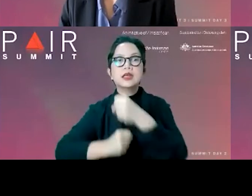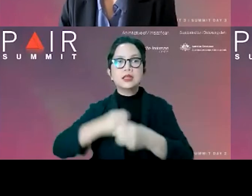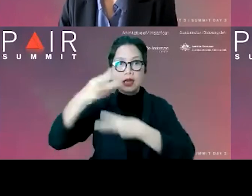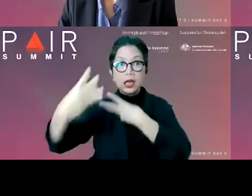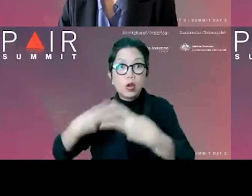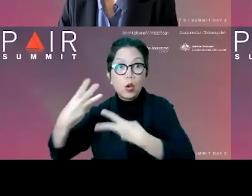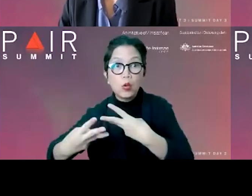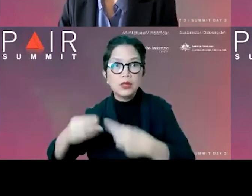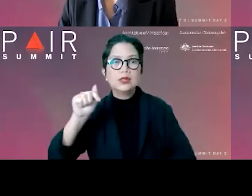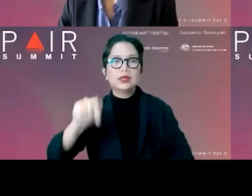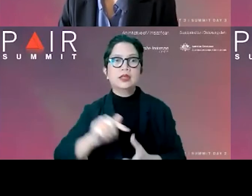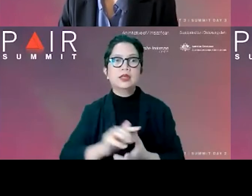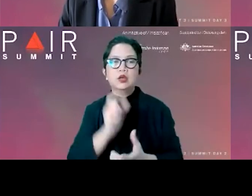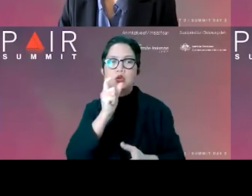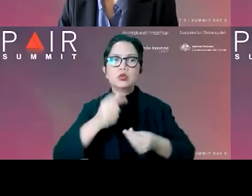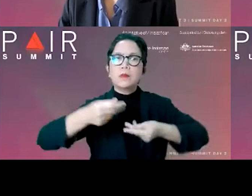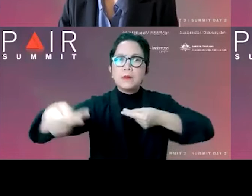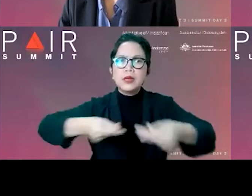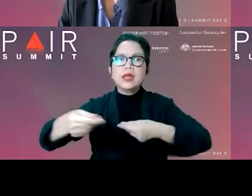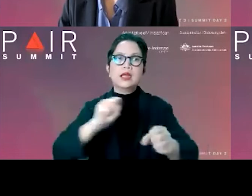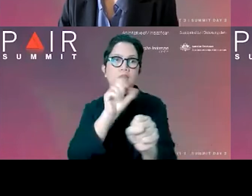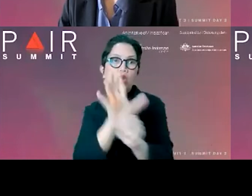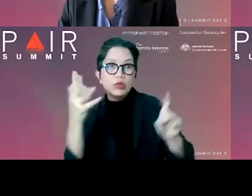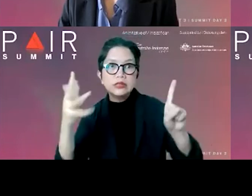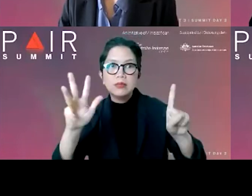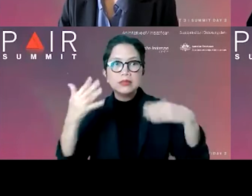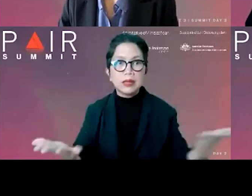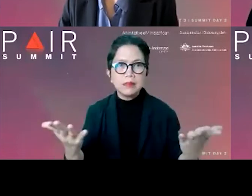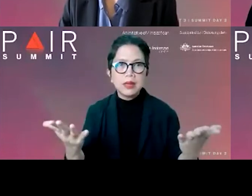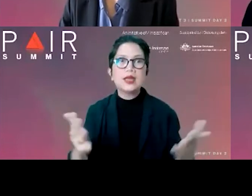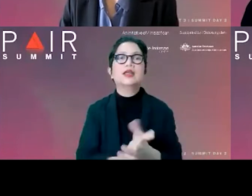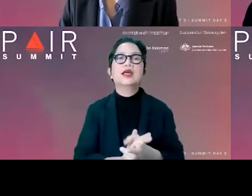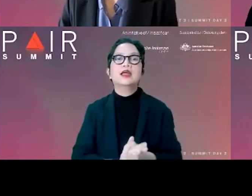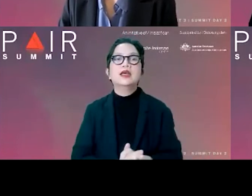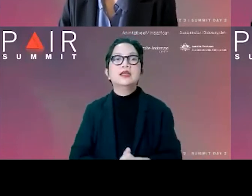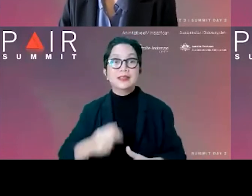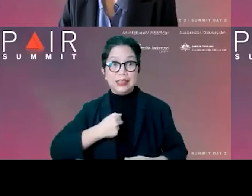control. And in our study, there are two kinds of data used,